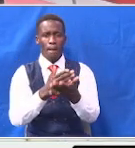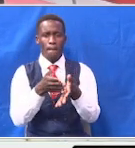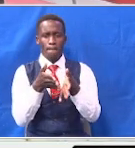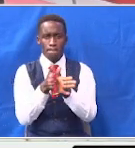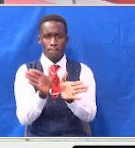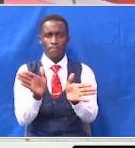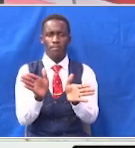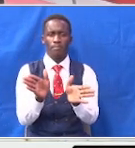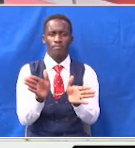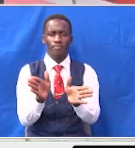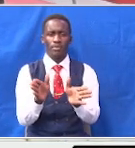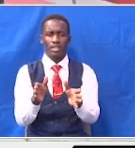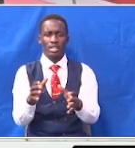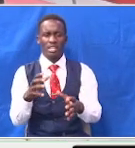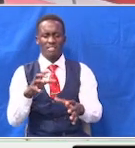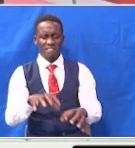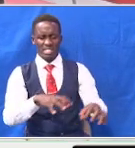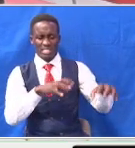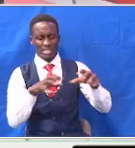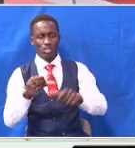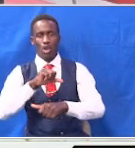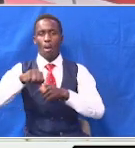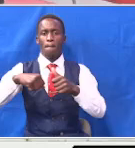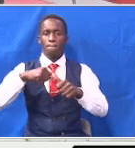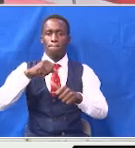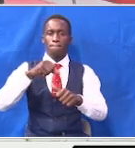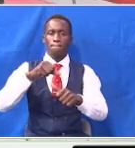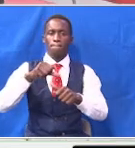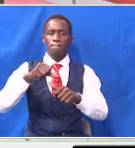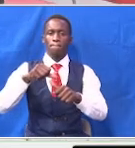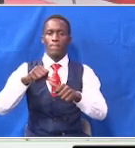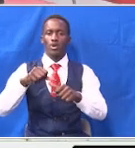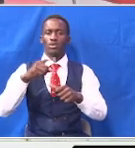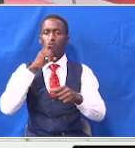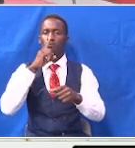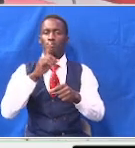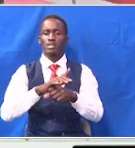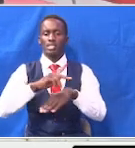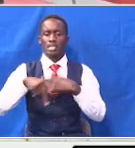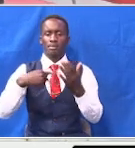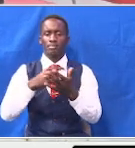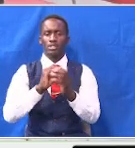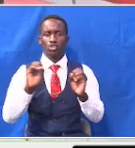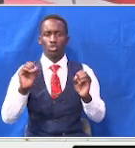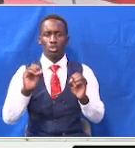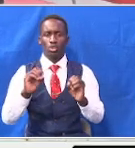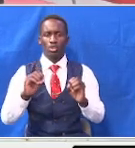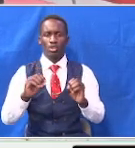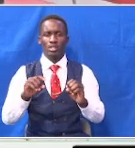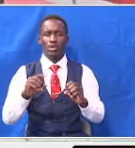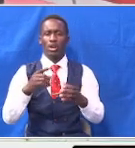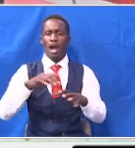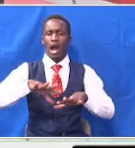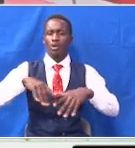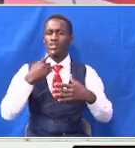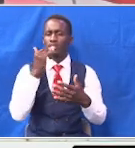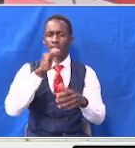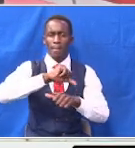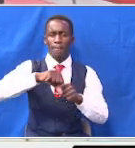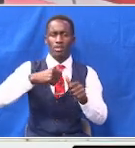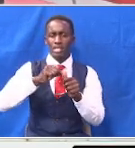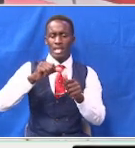unmet promises and certain hardships. As a governance expert, how would you assess this administration's record